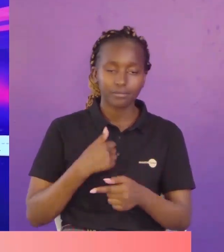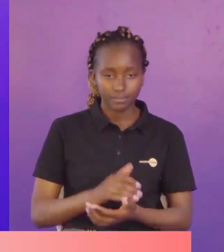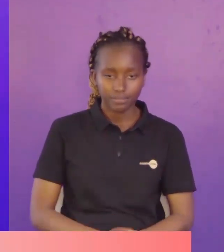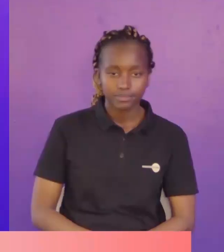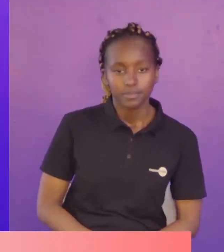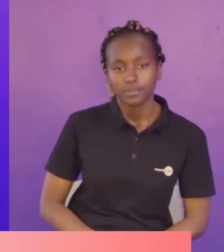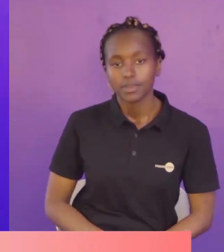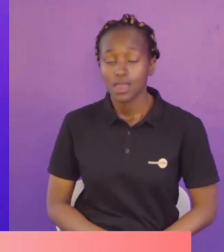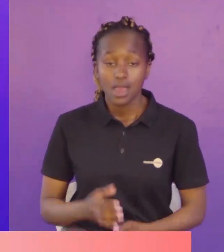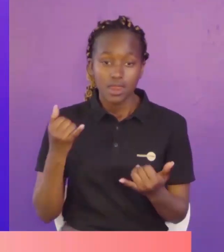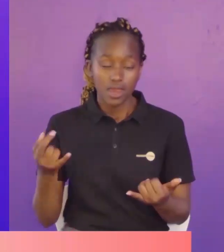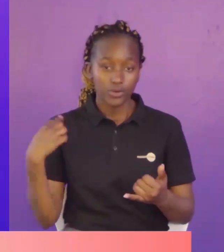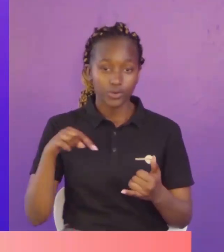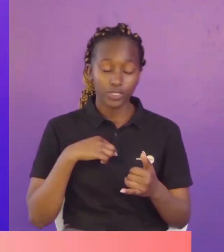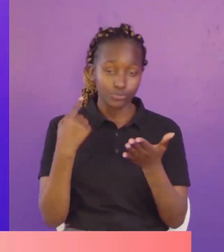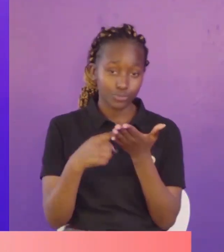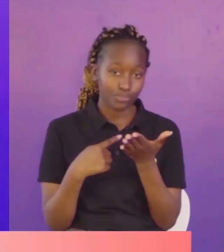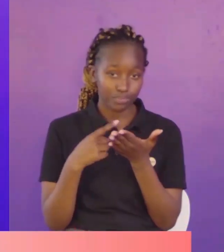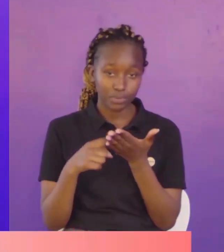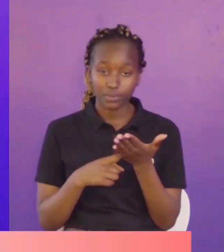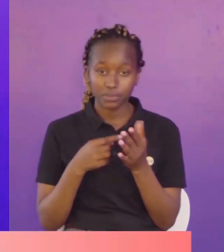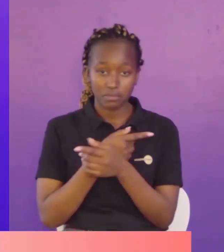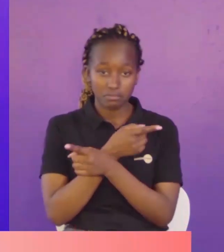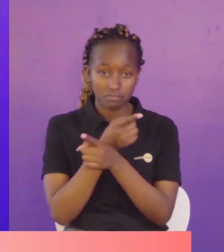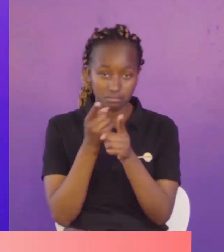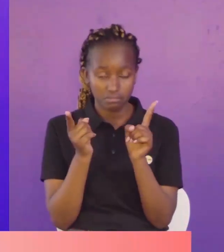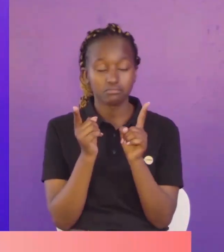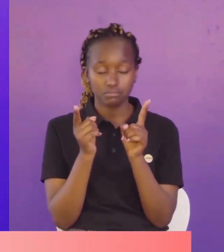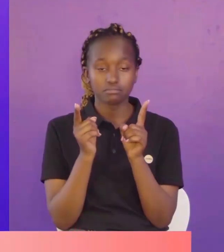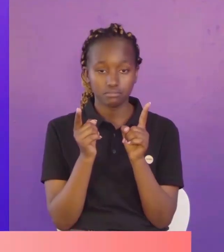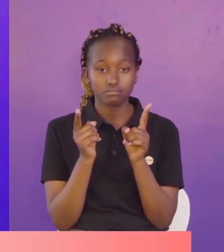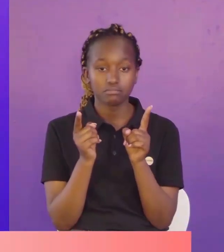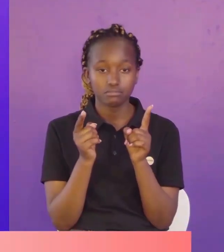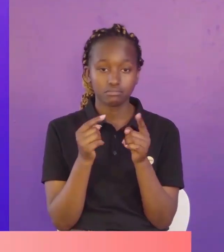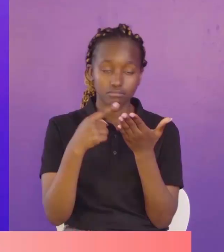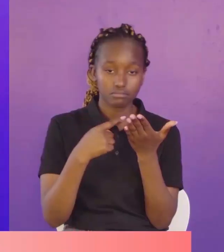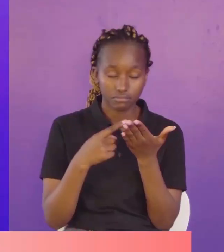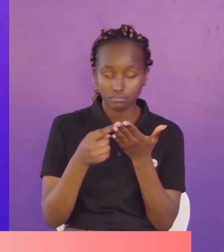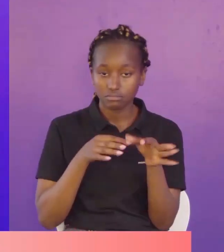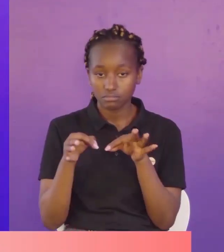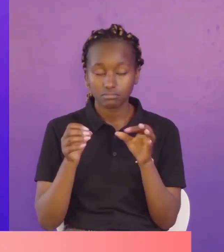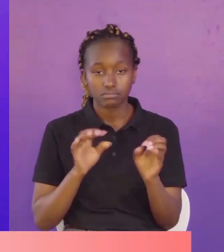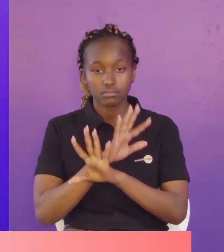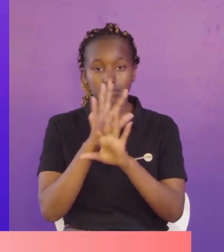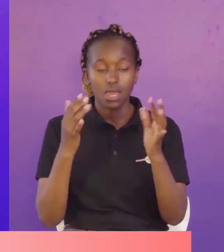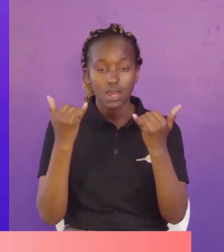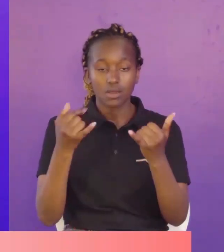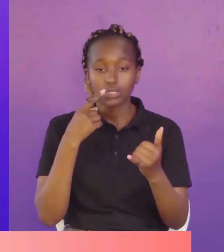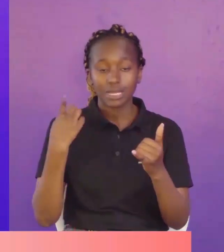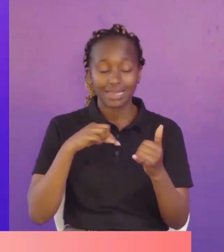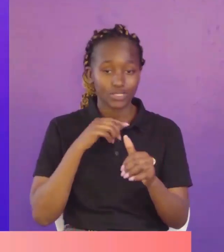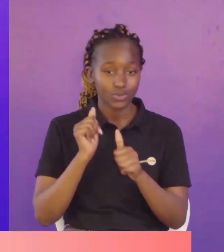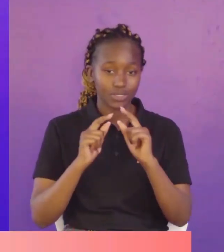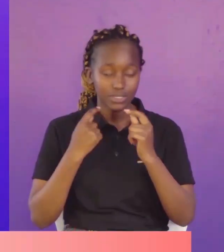as we have analyzed, we also want to hear from you, our viewer. What do you think? Which teams do you think are